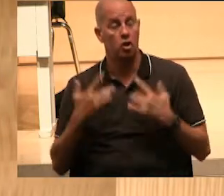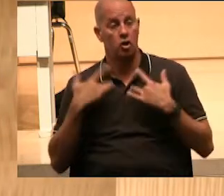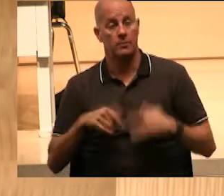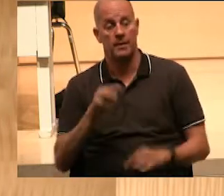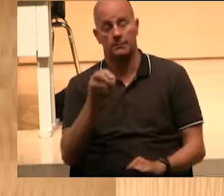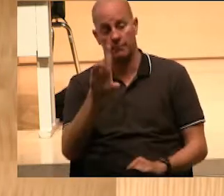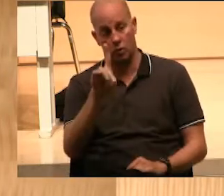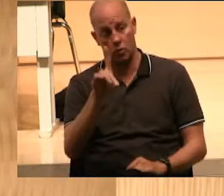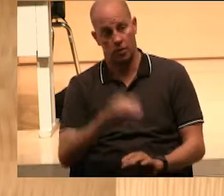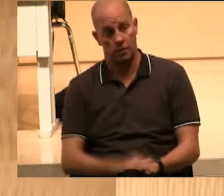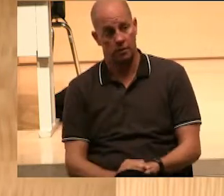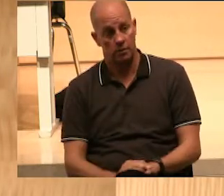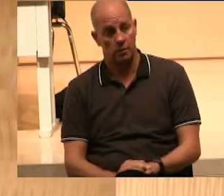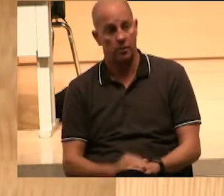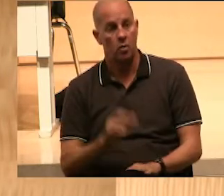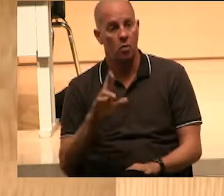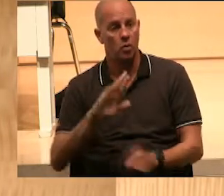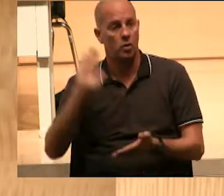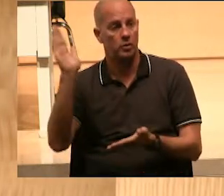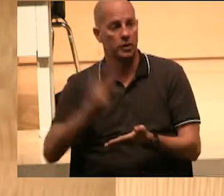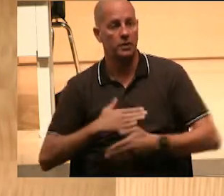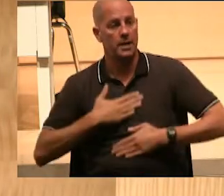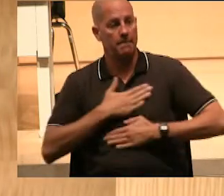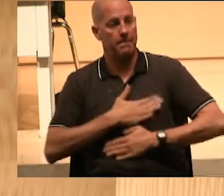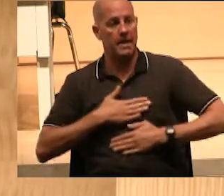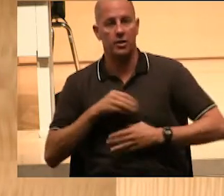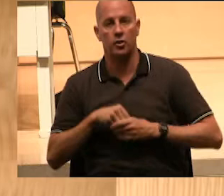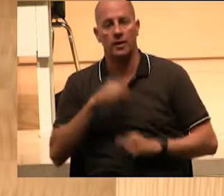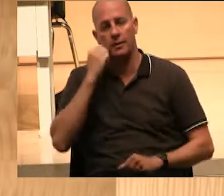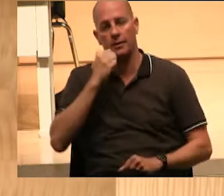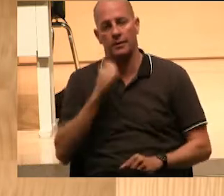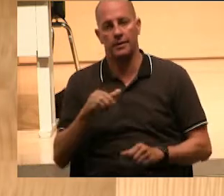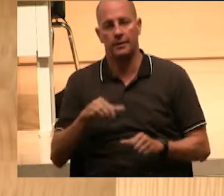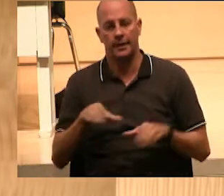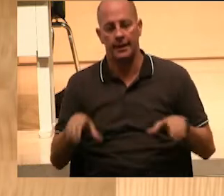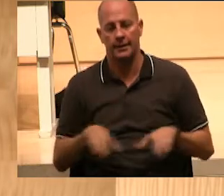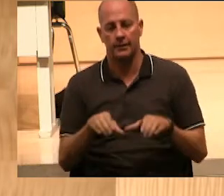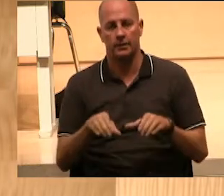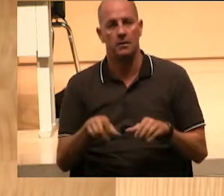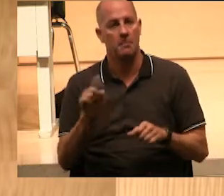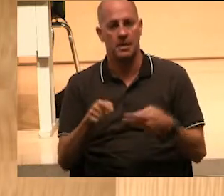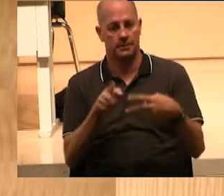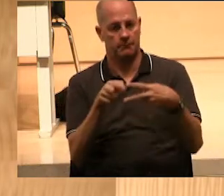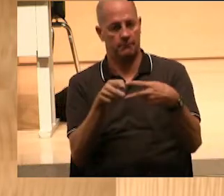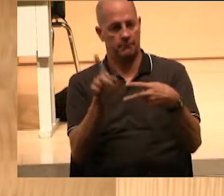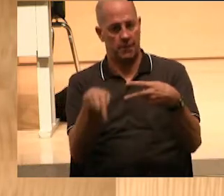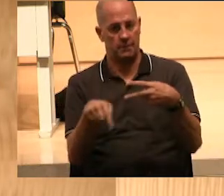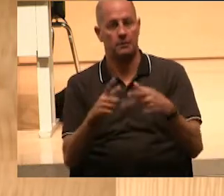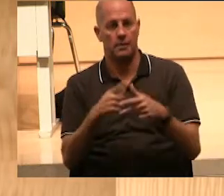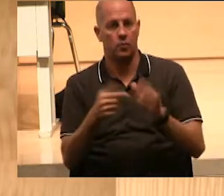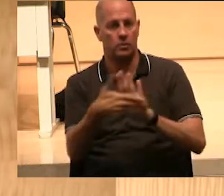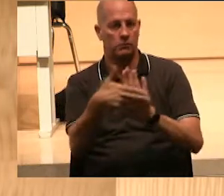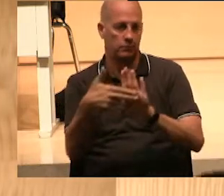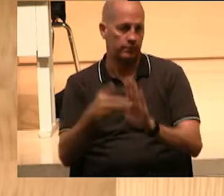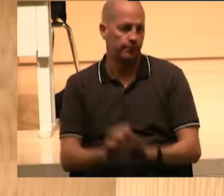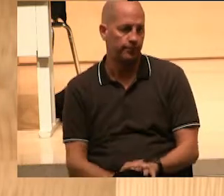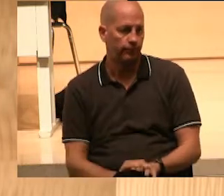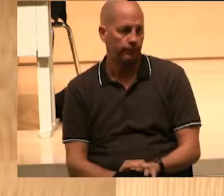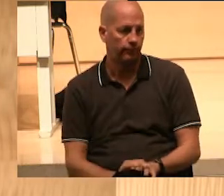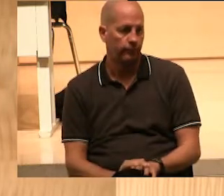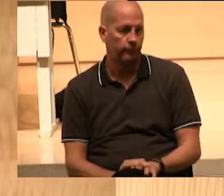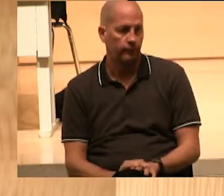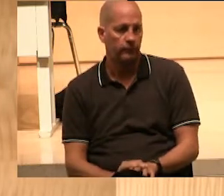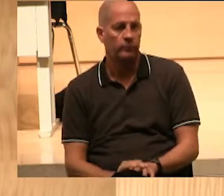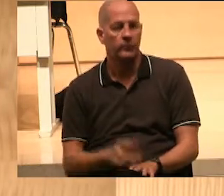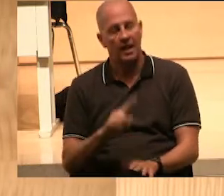mood or a decreased pleasure in activities. One of the two of those is necessary for the diagnosis, and then you have to have several